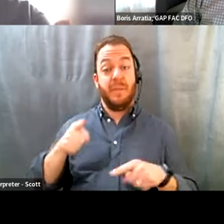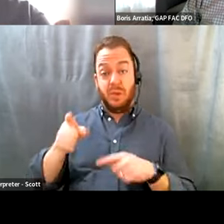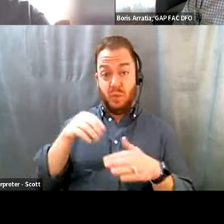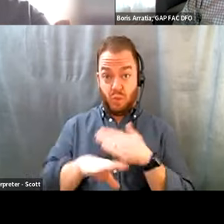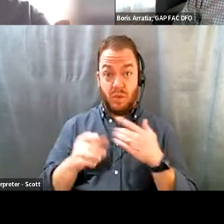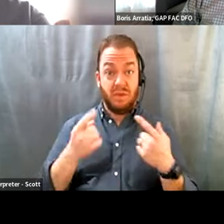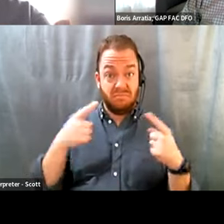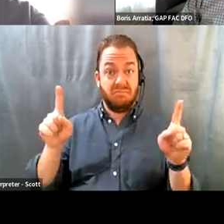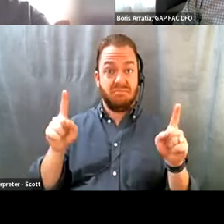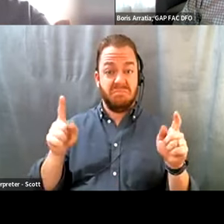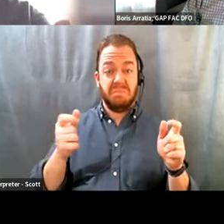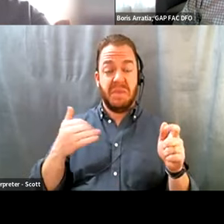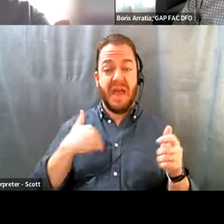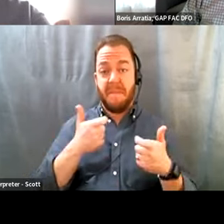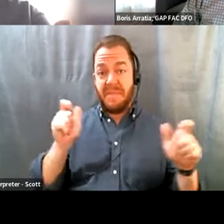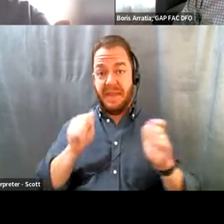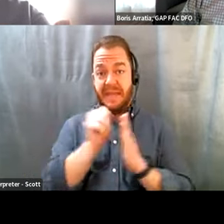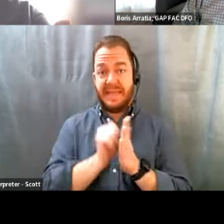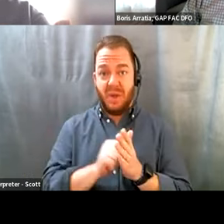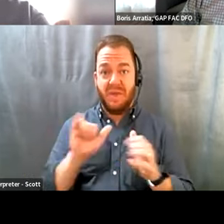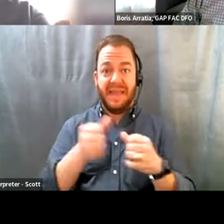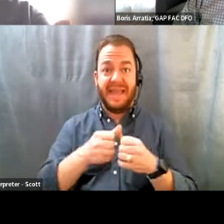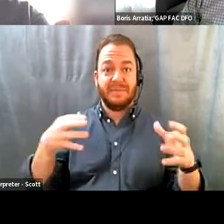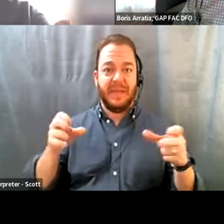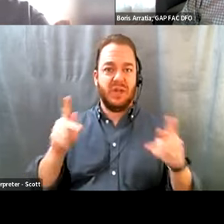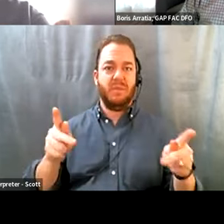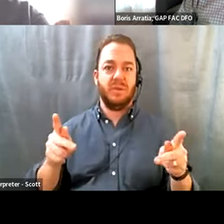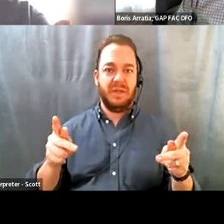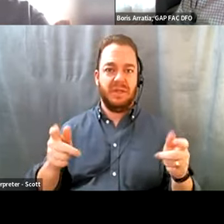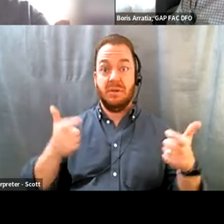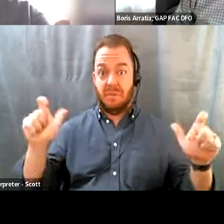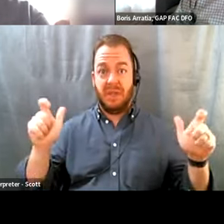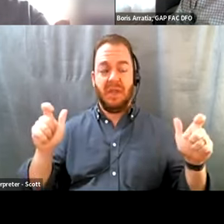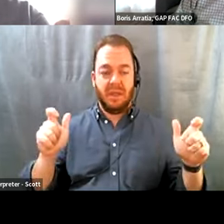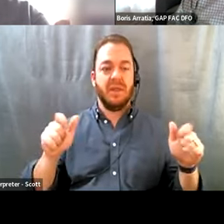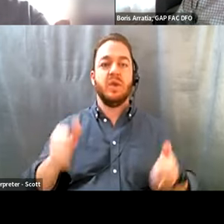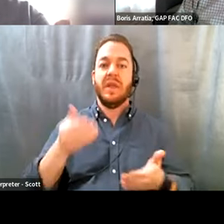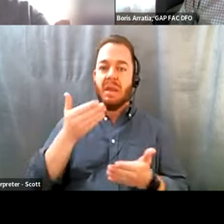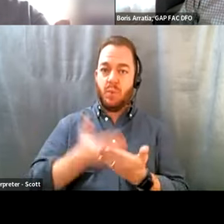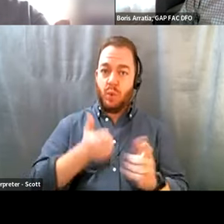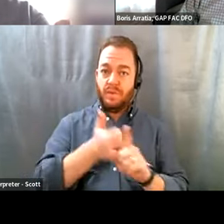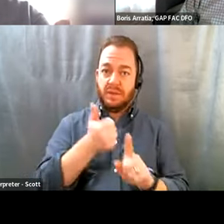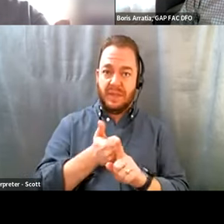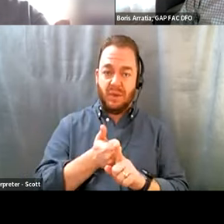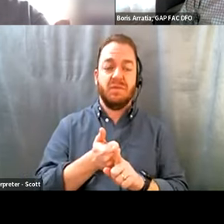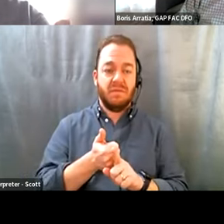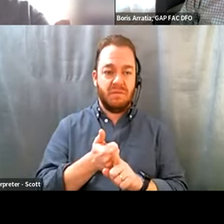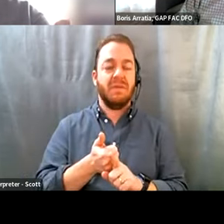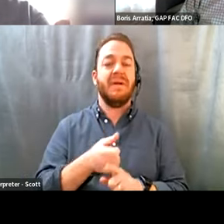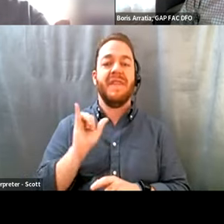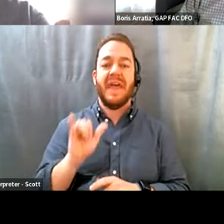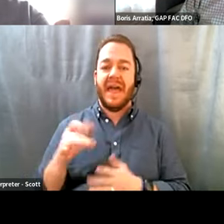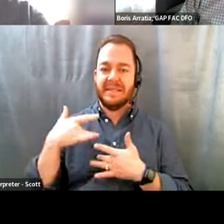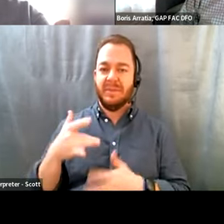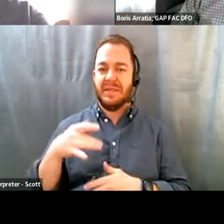those big accounts, then the expansion opportunities are huge. And if you can prove yourself, and that's usually